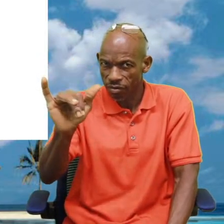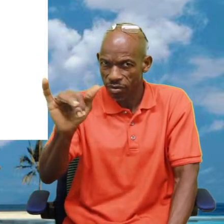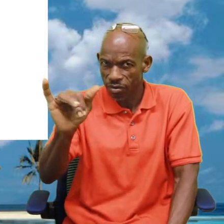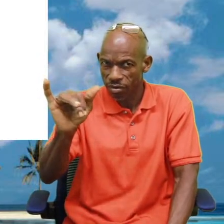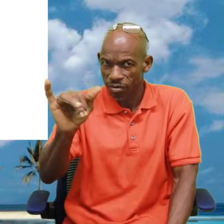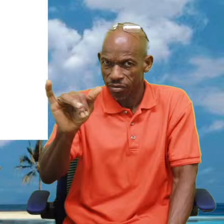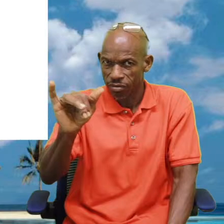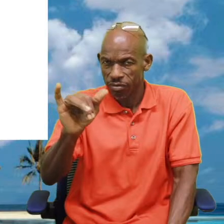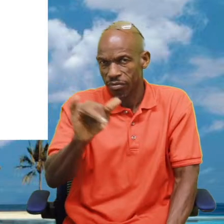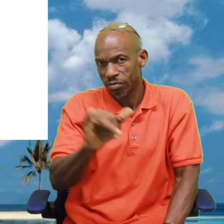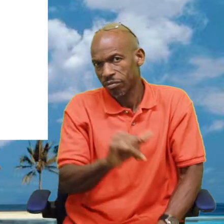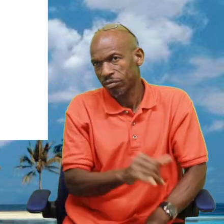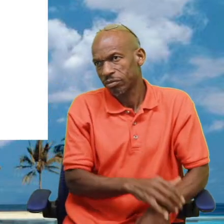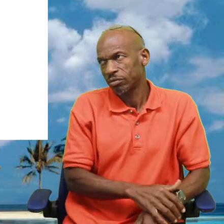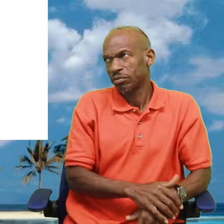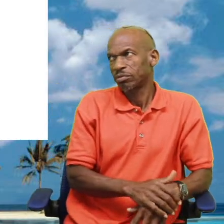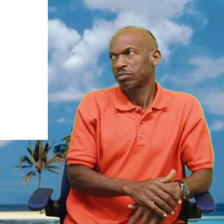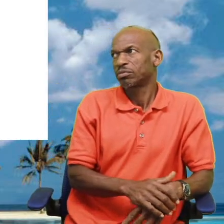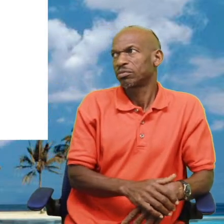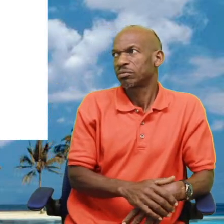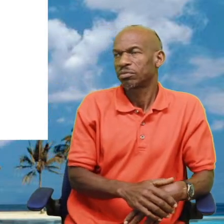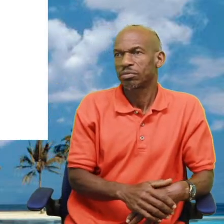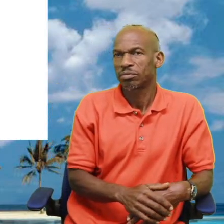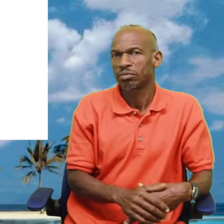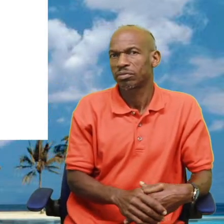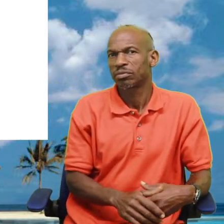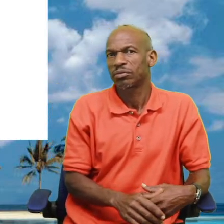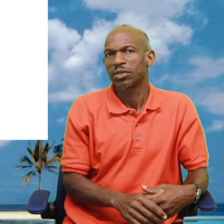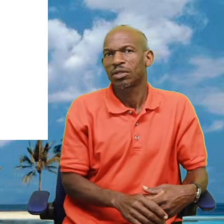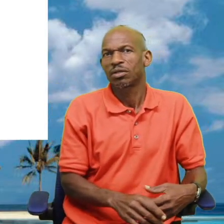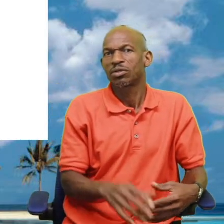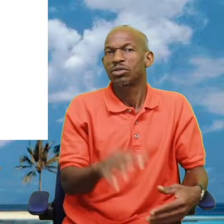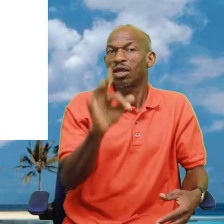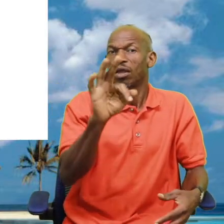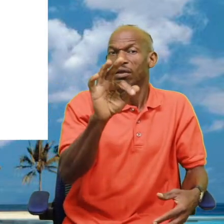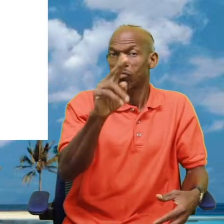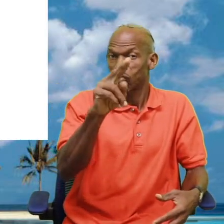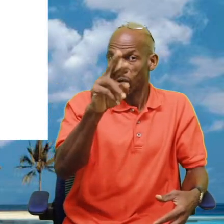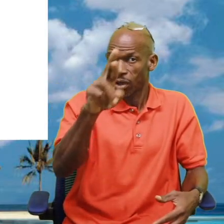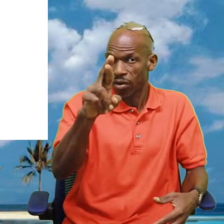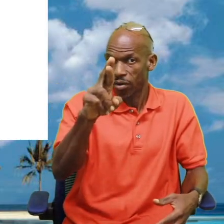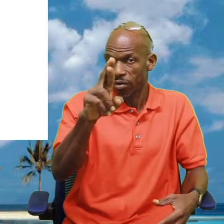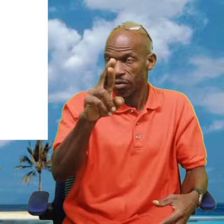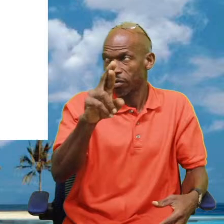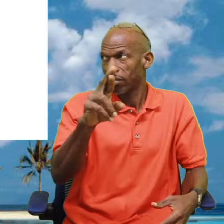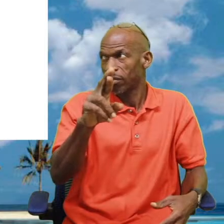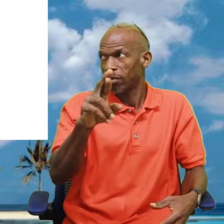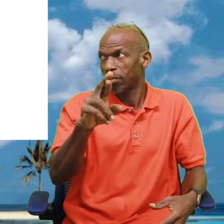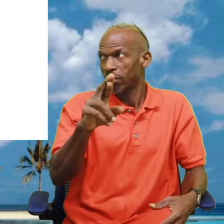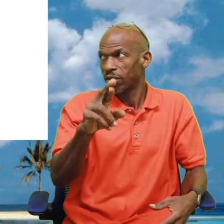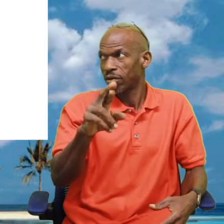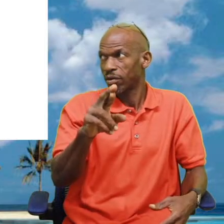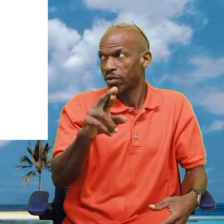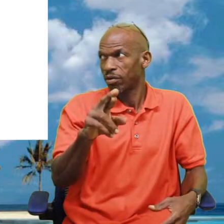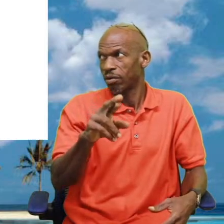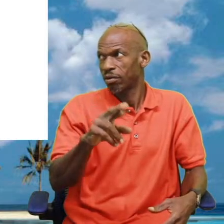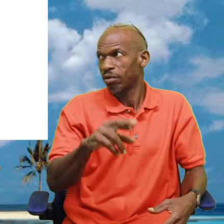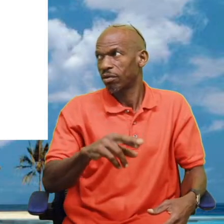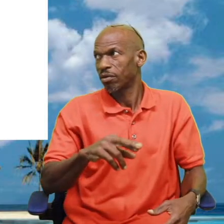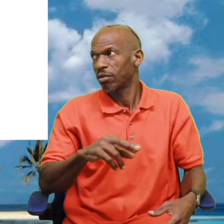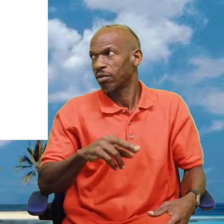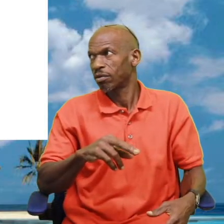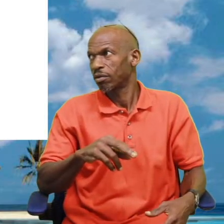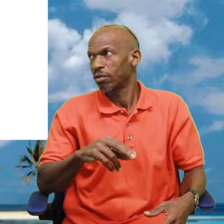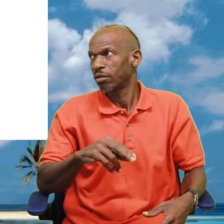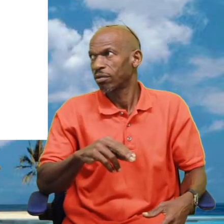dog is furry. So we have the word fur, F-U-R is fur, and R-Y, I'm just going to put the R